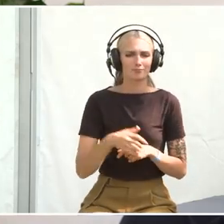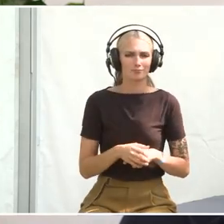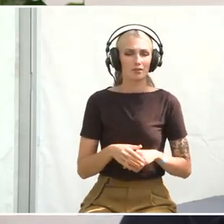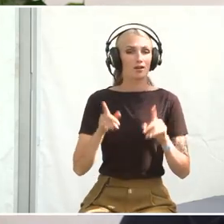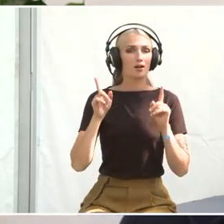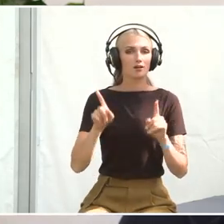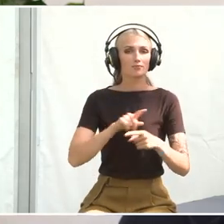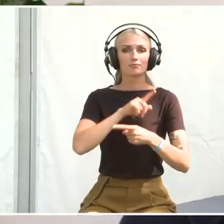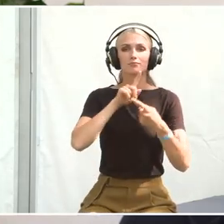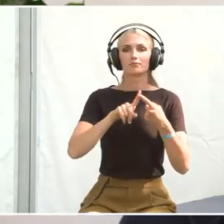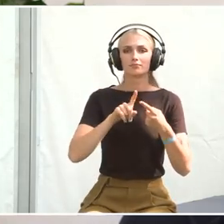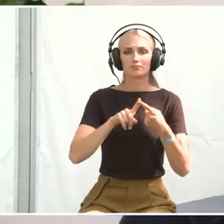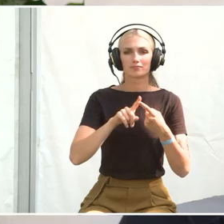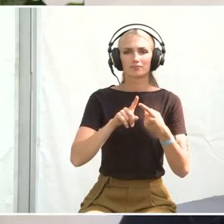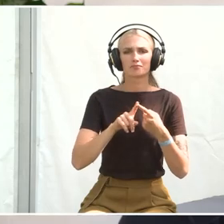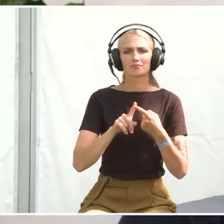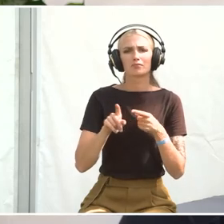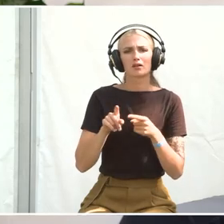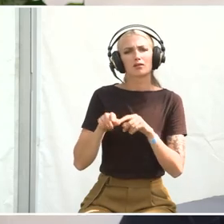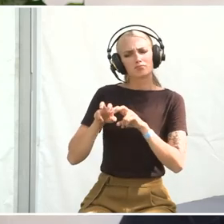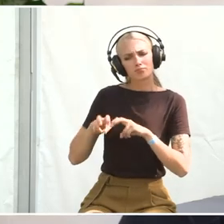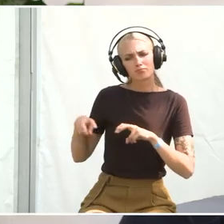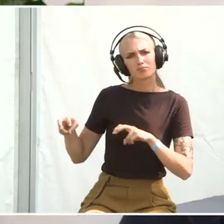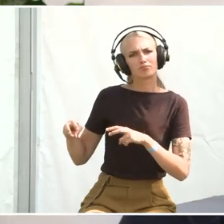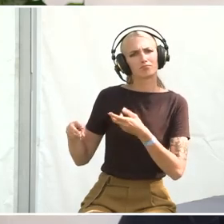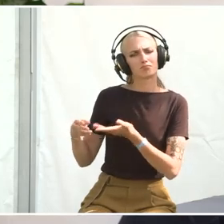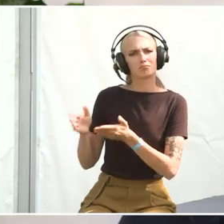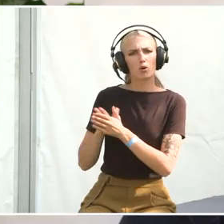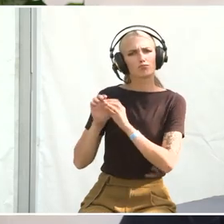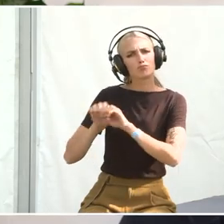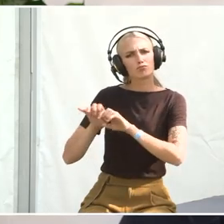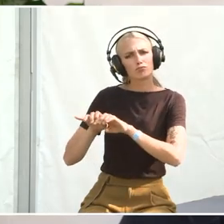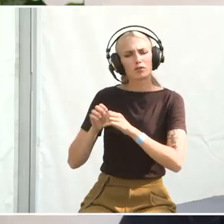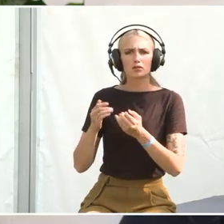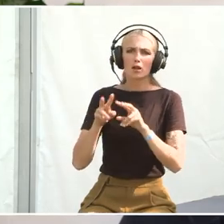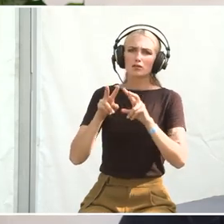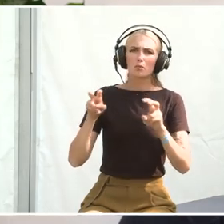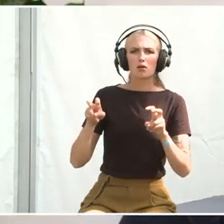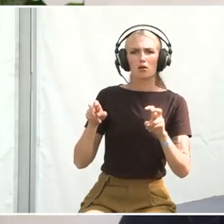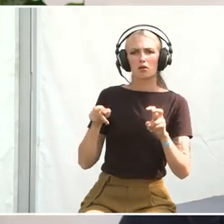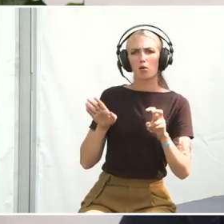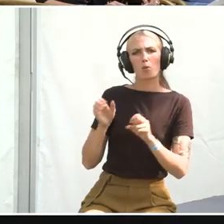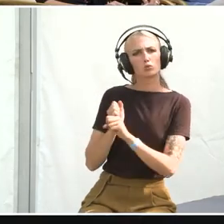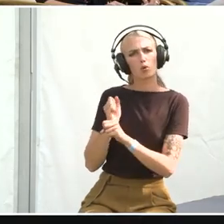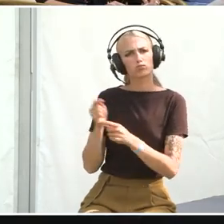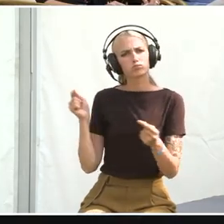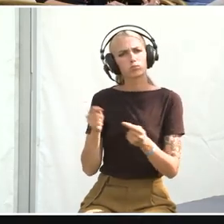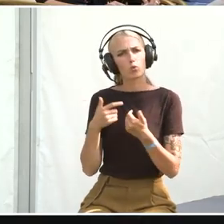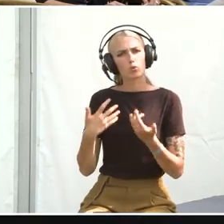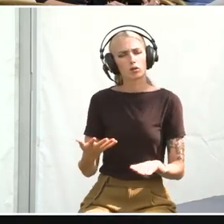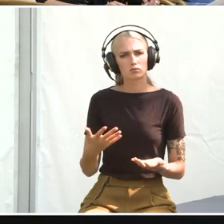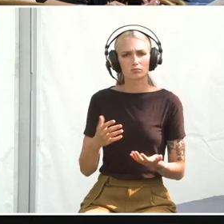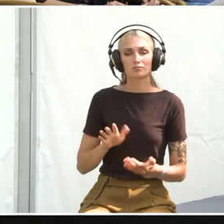But first, let us hear a bit from our panel about their work in relation to today's topic. Anni, do you want to go